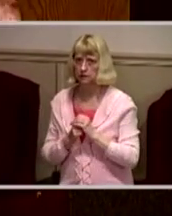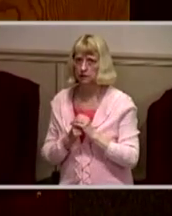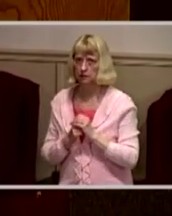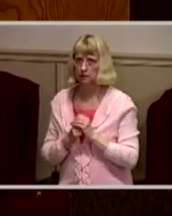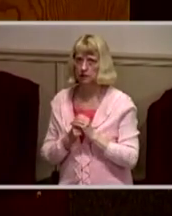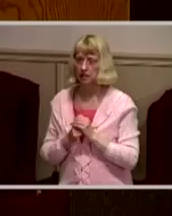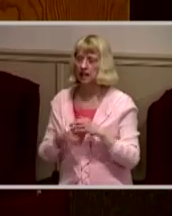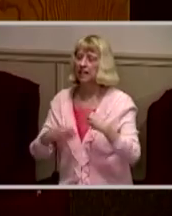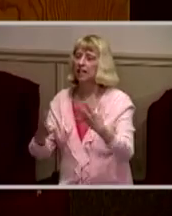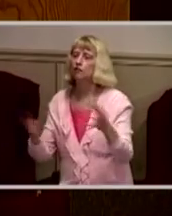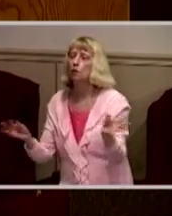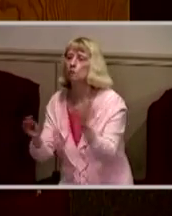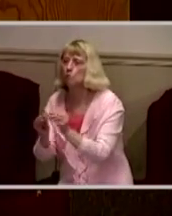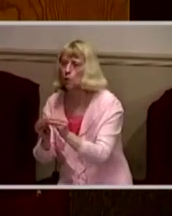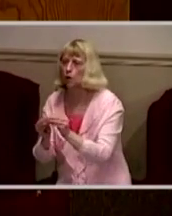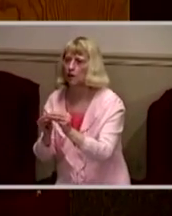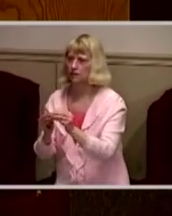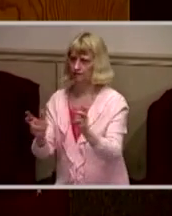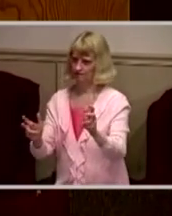more of it.